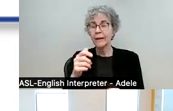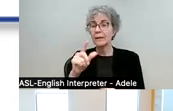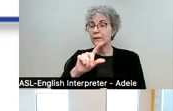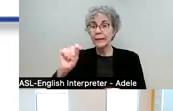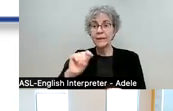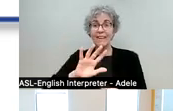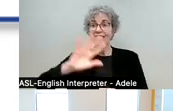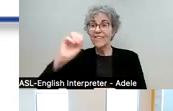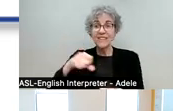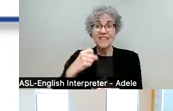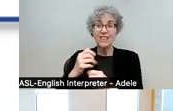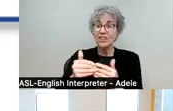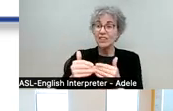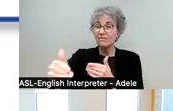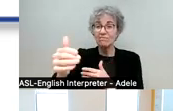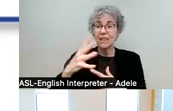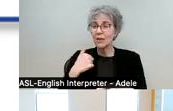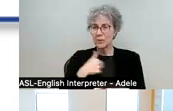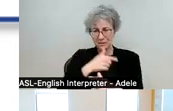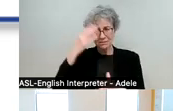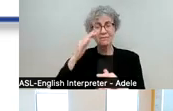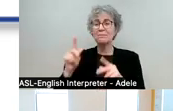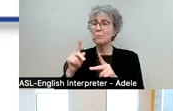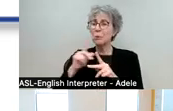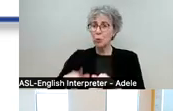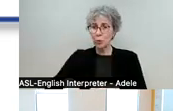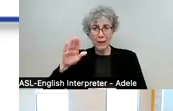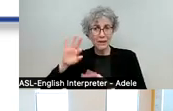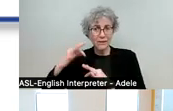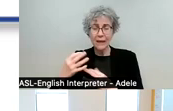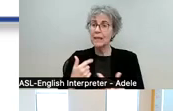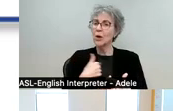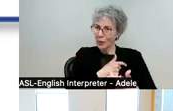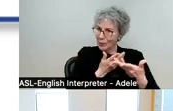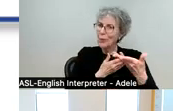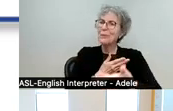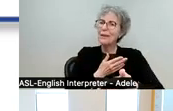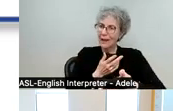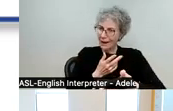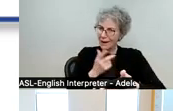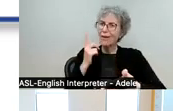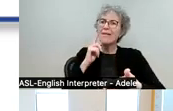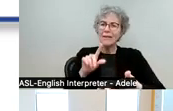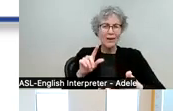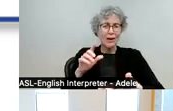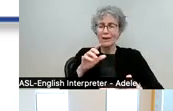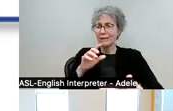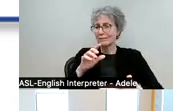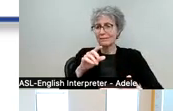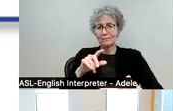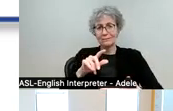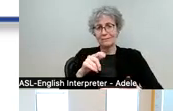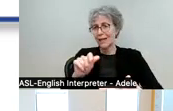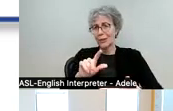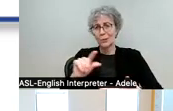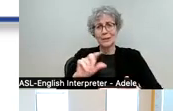recognize that people are going to be raising families there. We're going to have a presence on site. for decades to come. We wanted to make sure that we